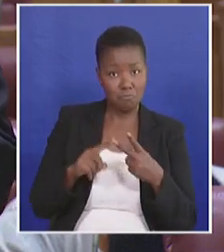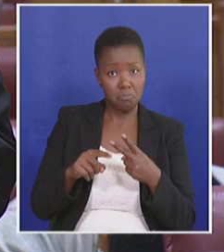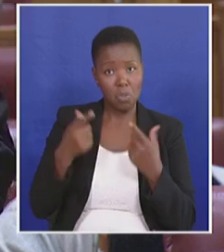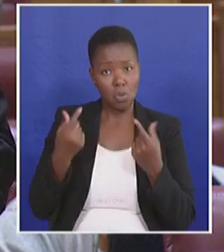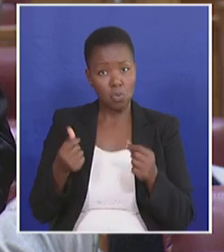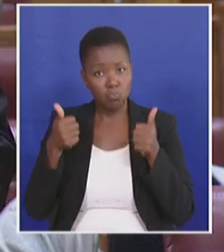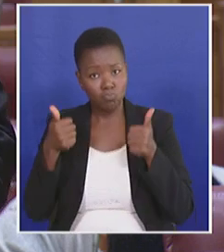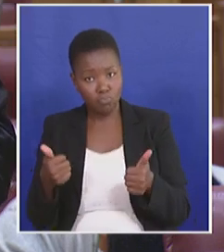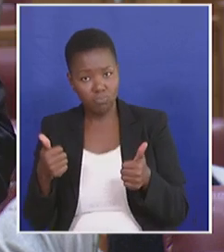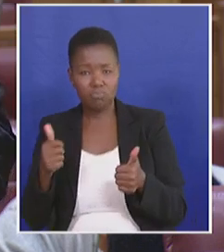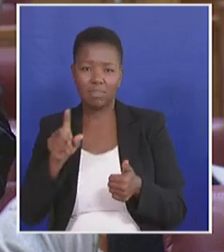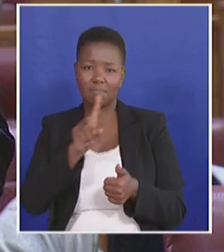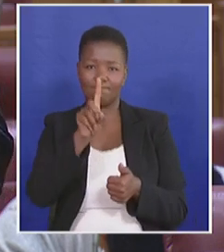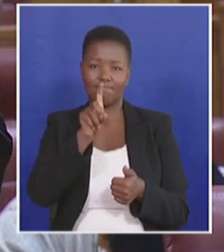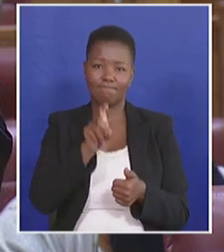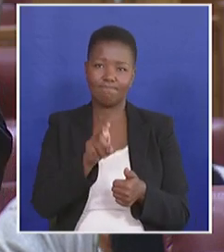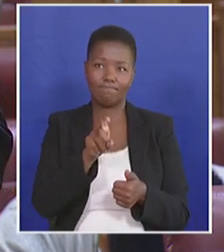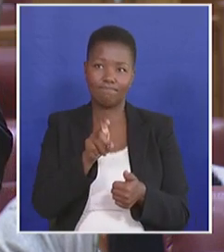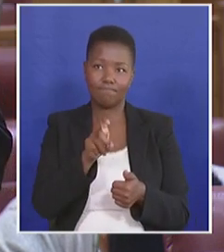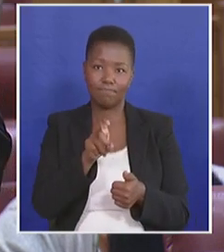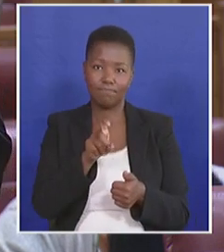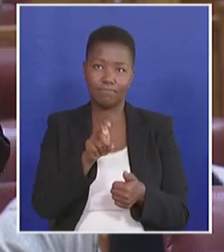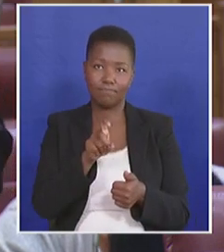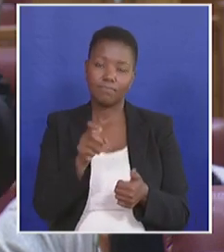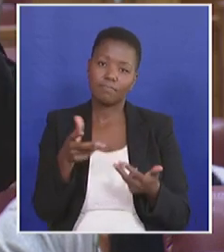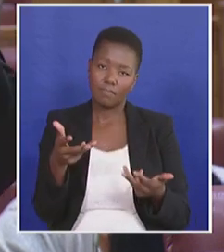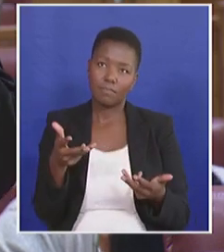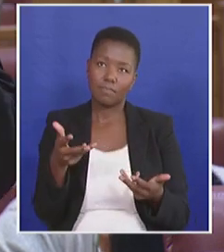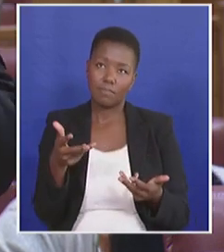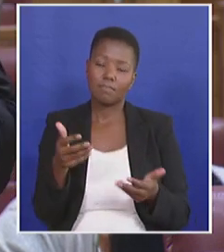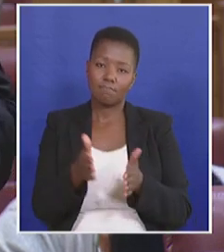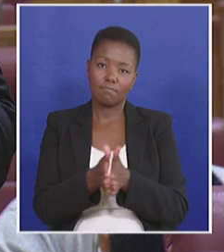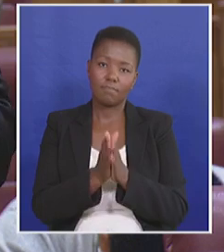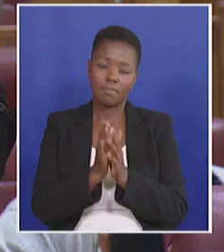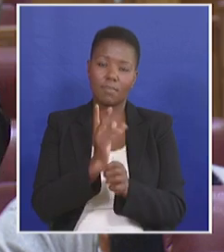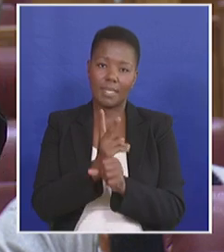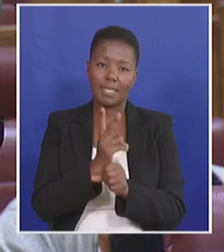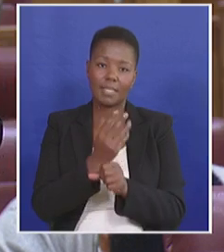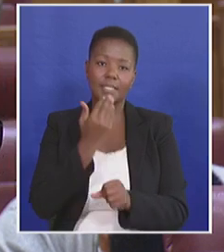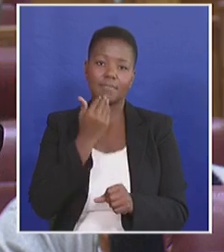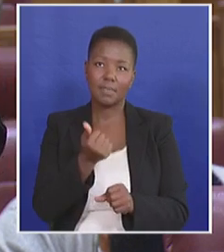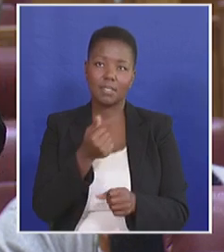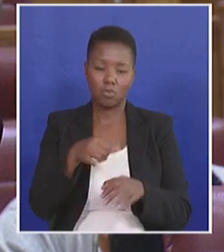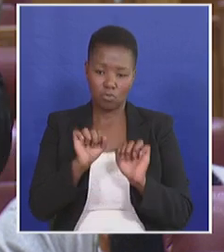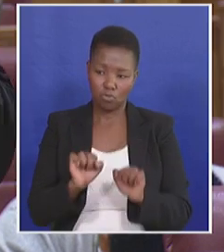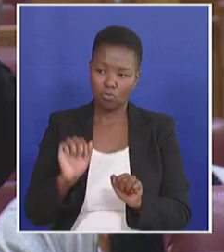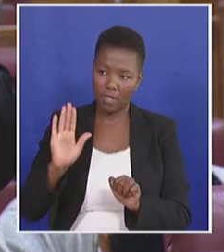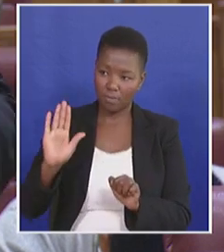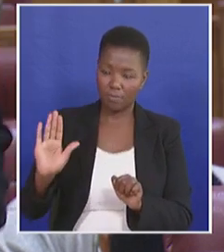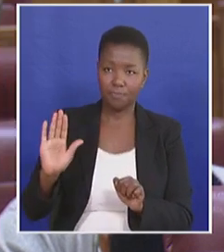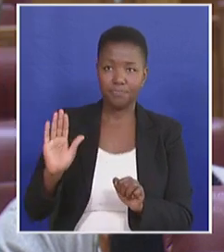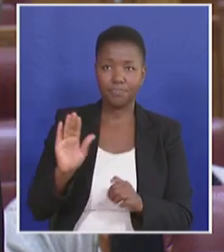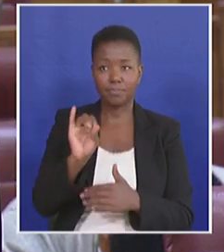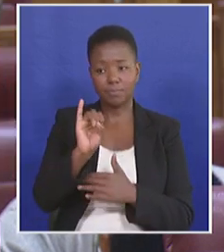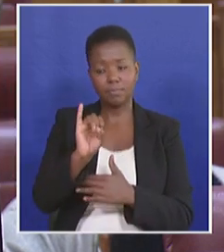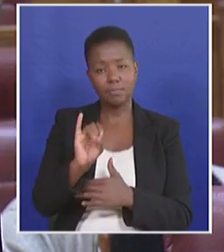different subject matter altogether, and so it goes. So again, I would, through the chair, ask that I